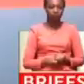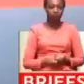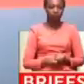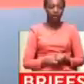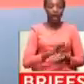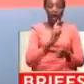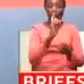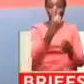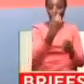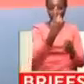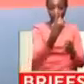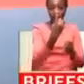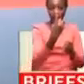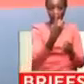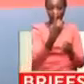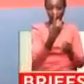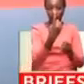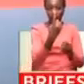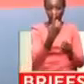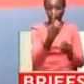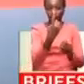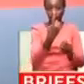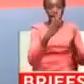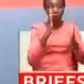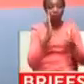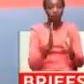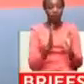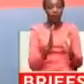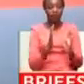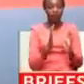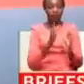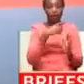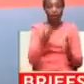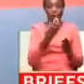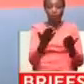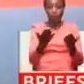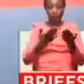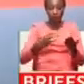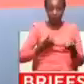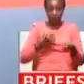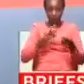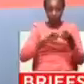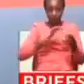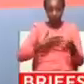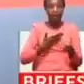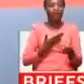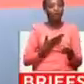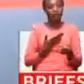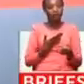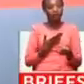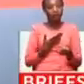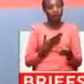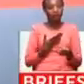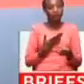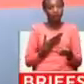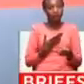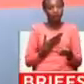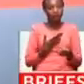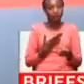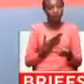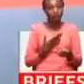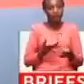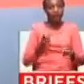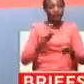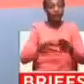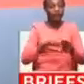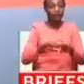one of them was the one who initiated my wife. Well, before I met her, you know, she at the time she was